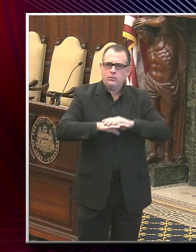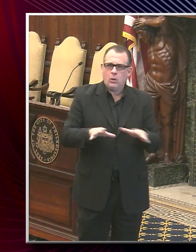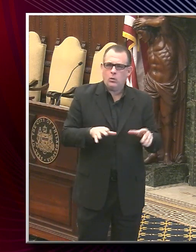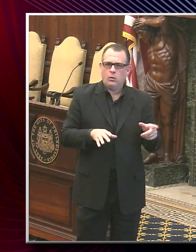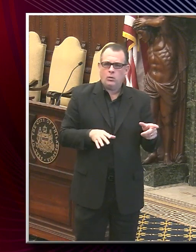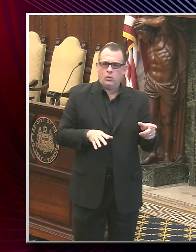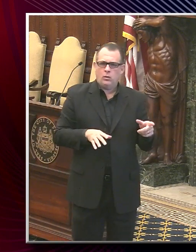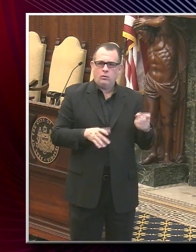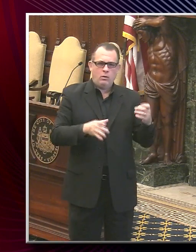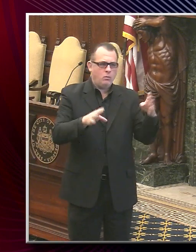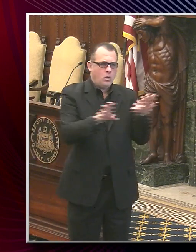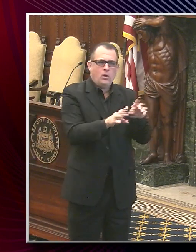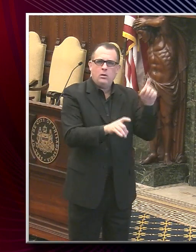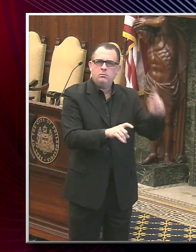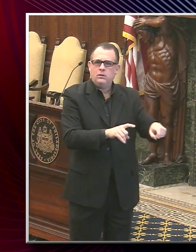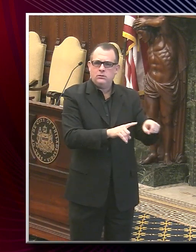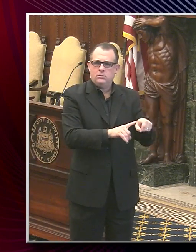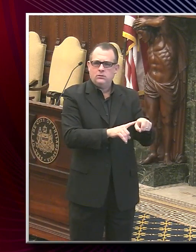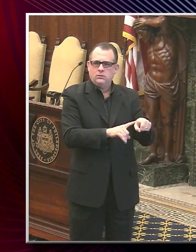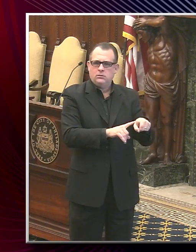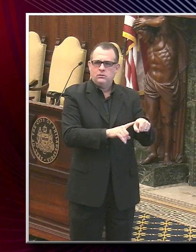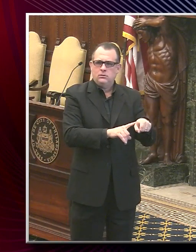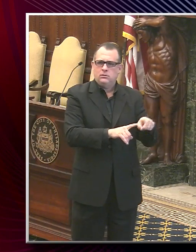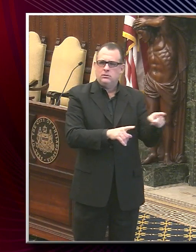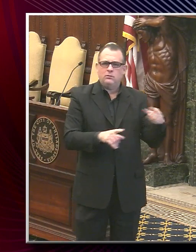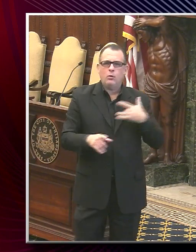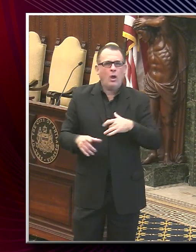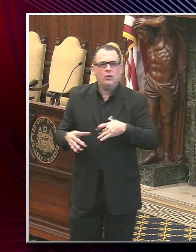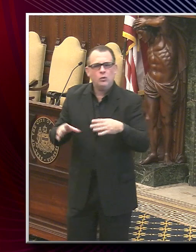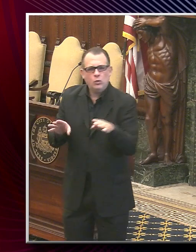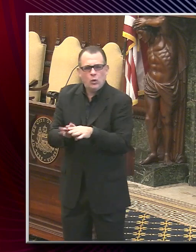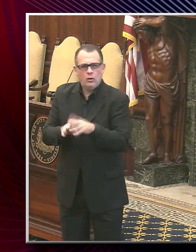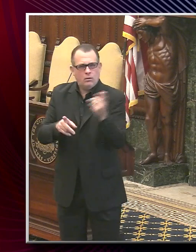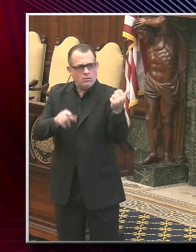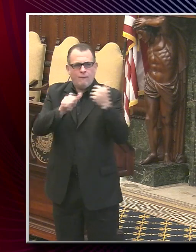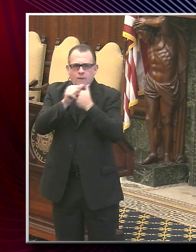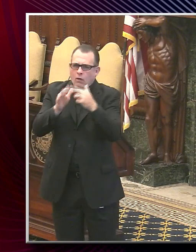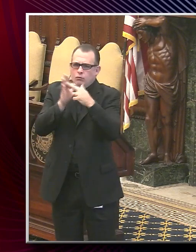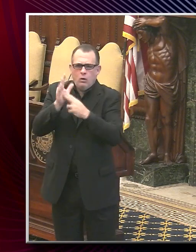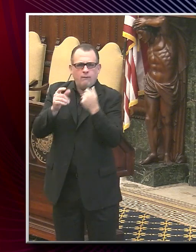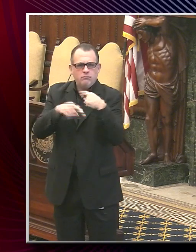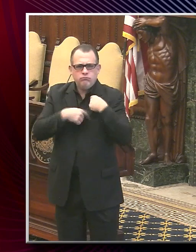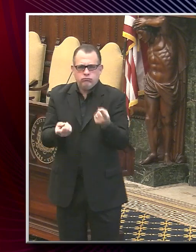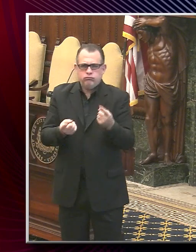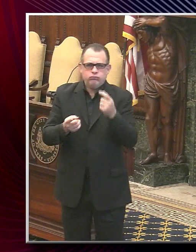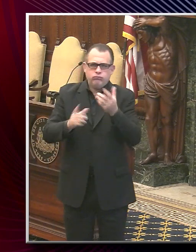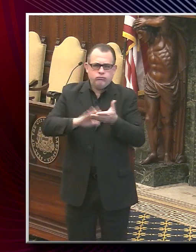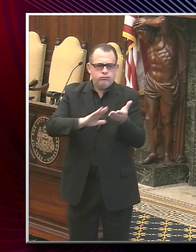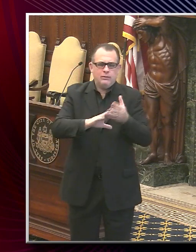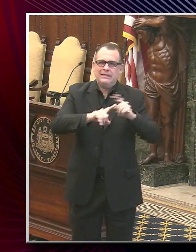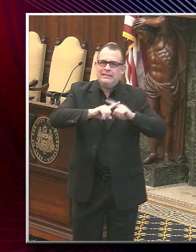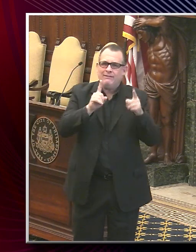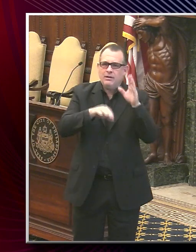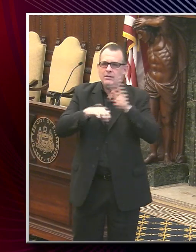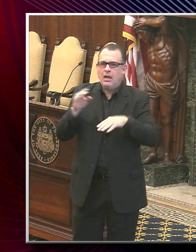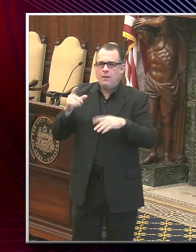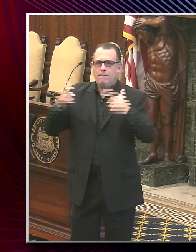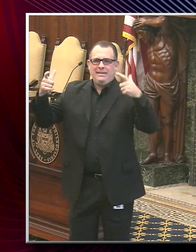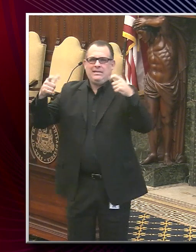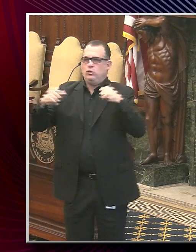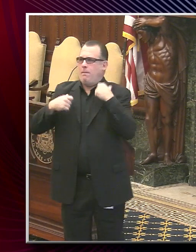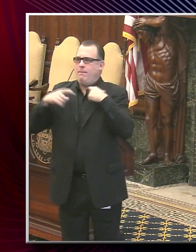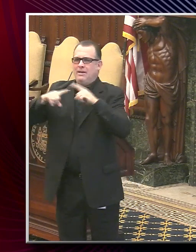don't think they should close because they've been following the precautions and their operation is different from how most gyms